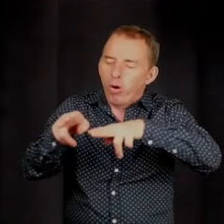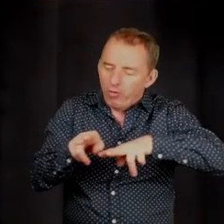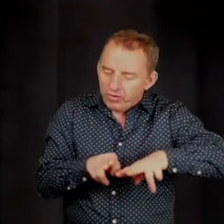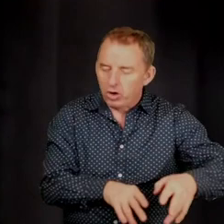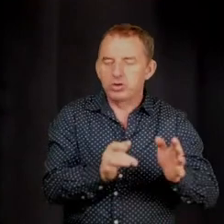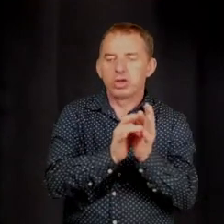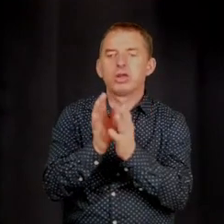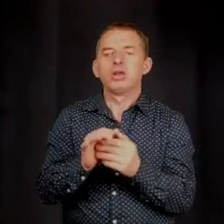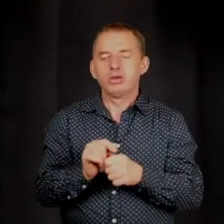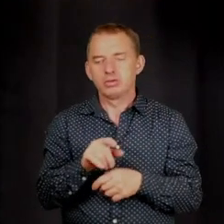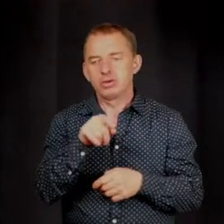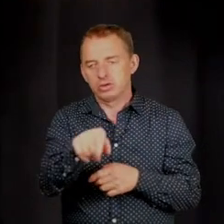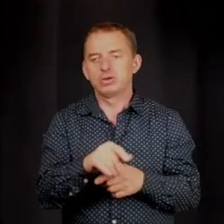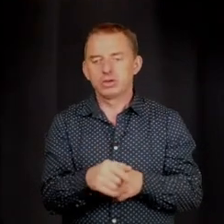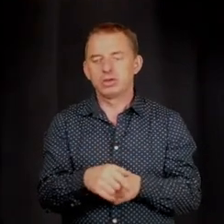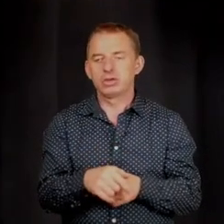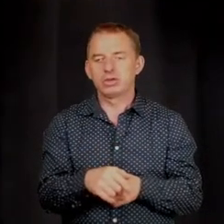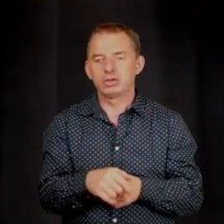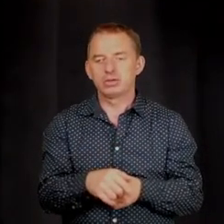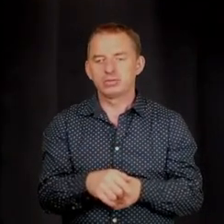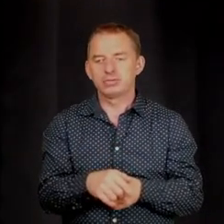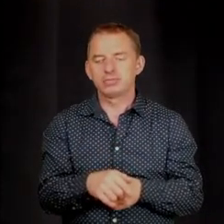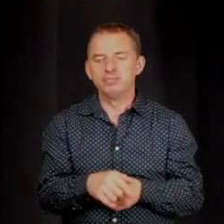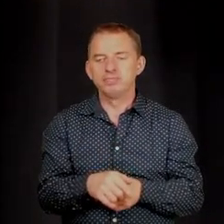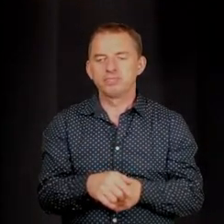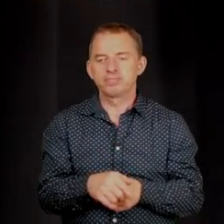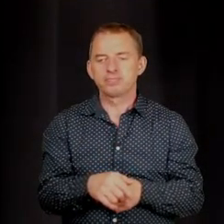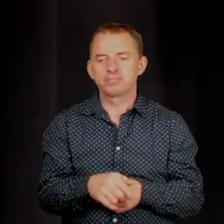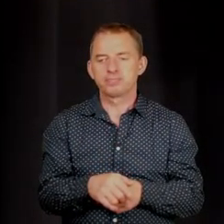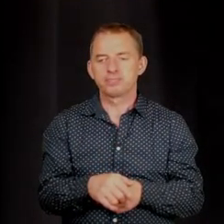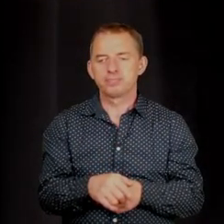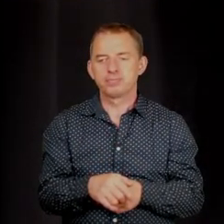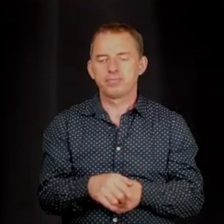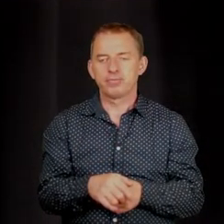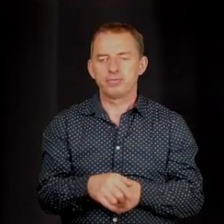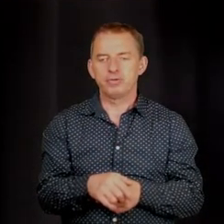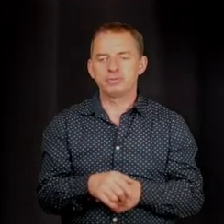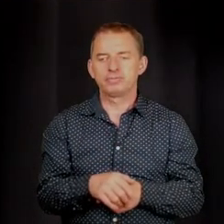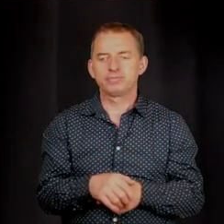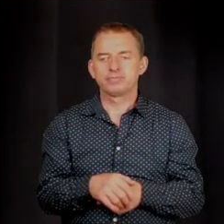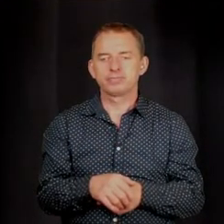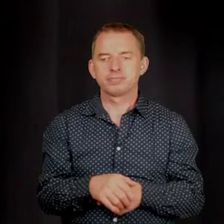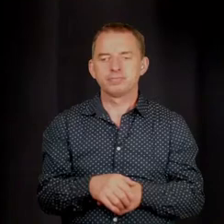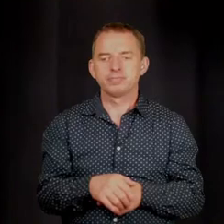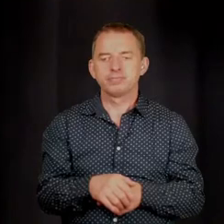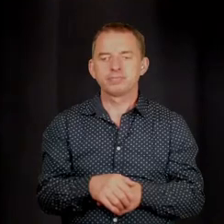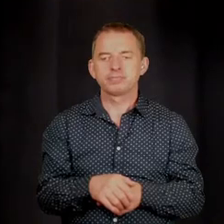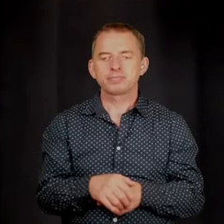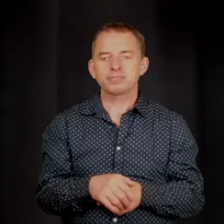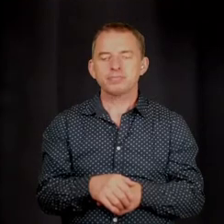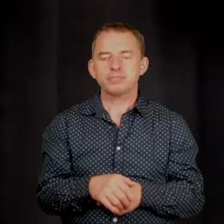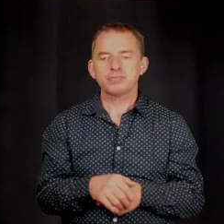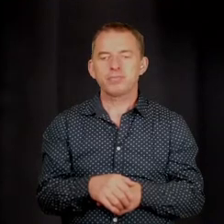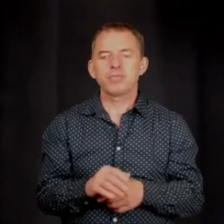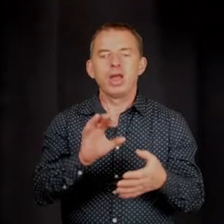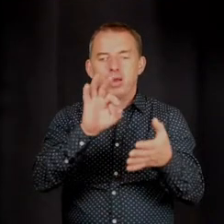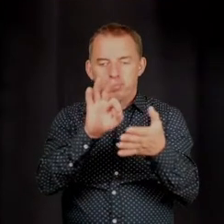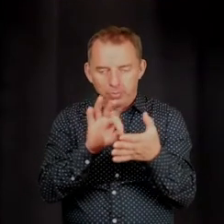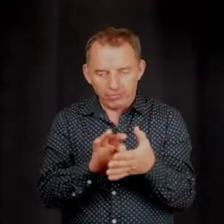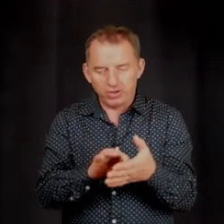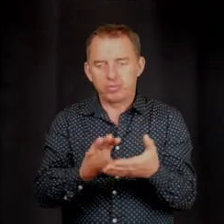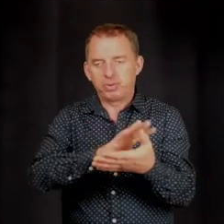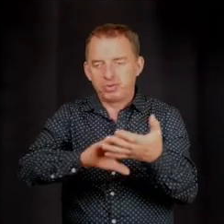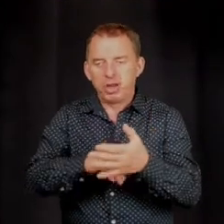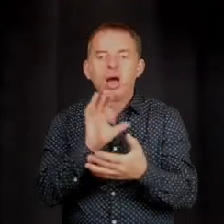poza księgą Estery. The second coming of Christ is one of the great mountain peaks of the Bible. Sednem Biblii